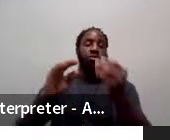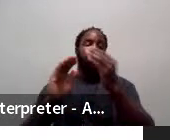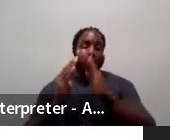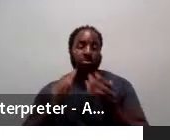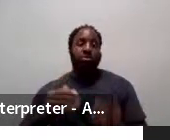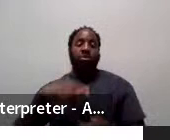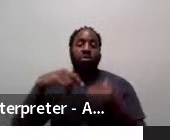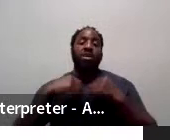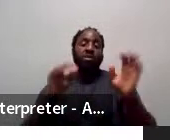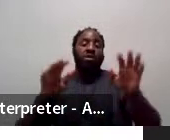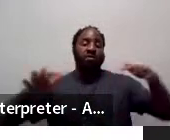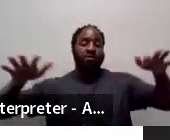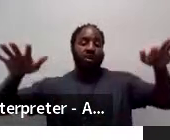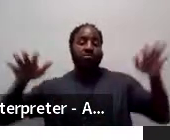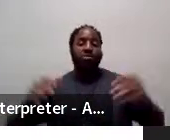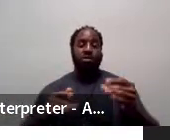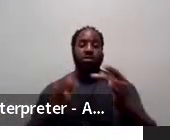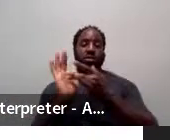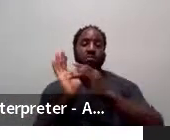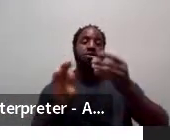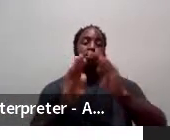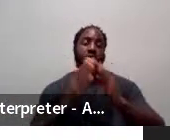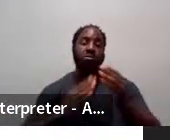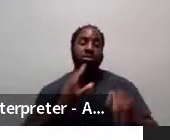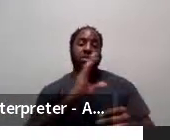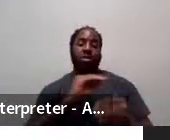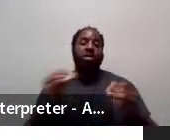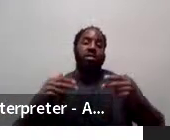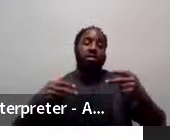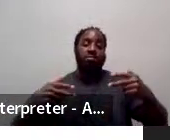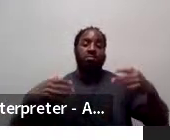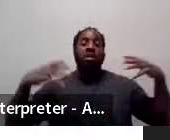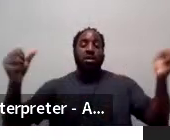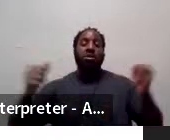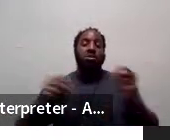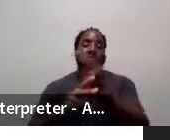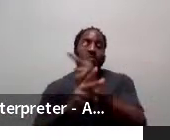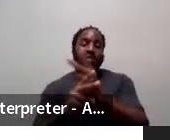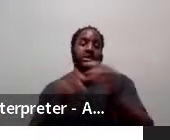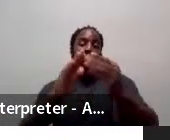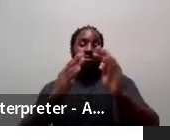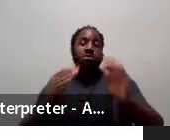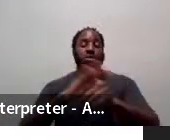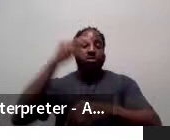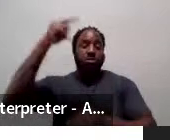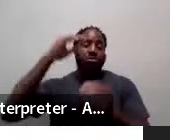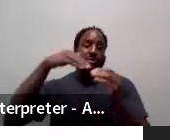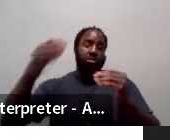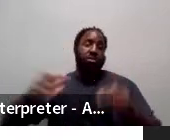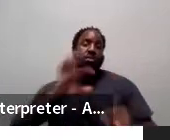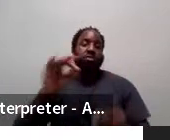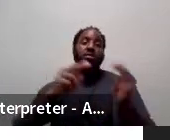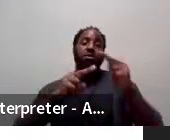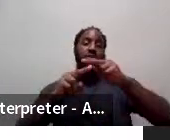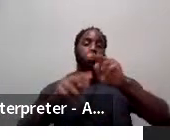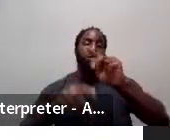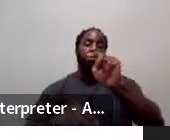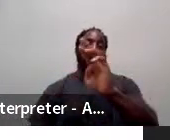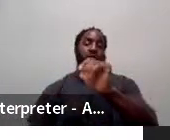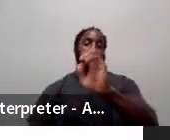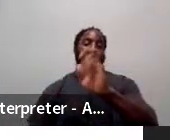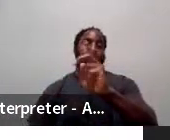vibrant medical community and healthcare community on the north side of the tracks in